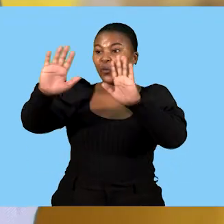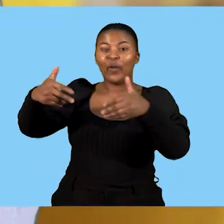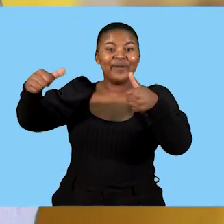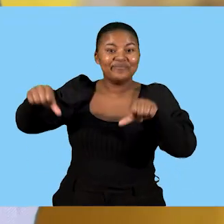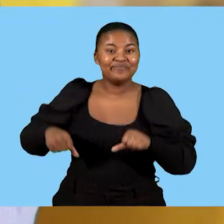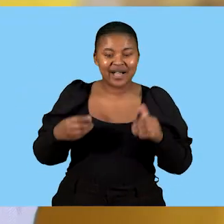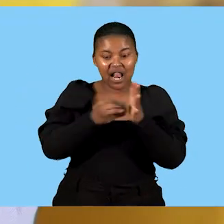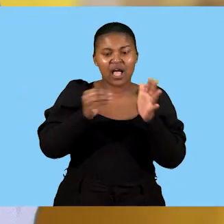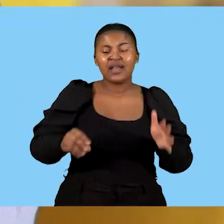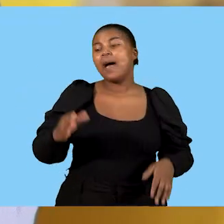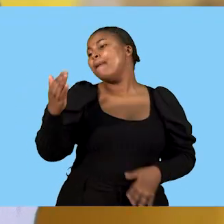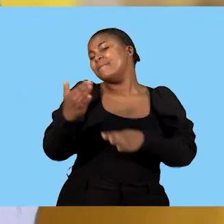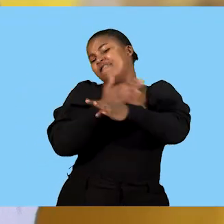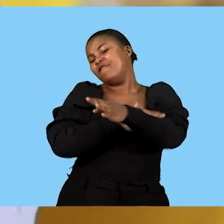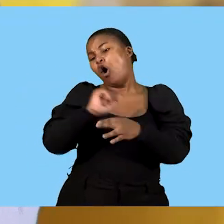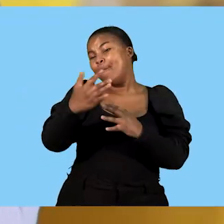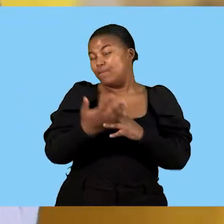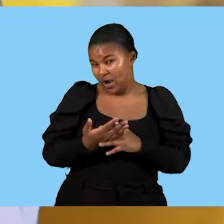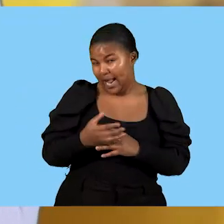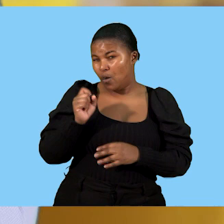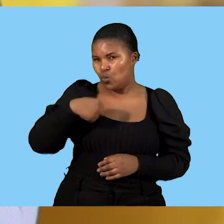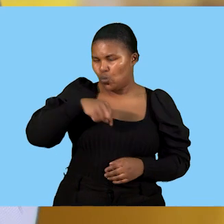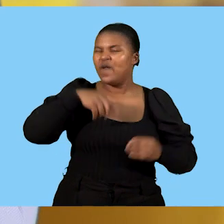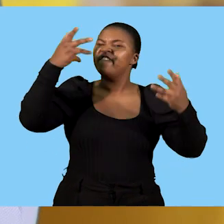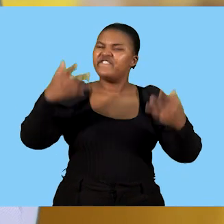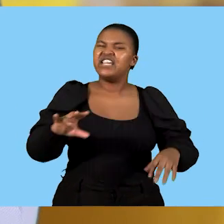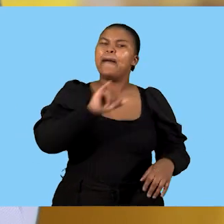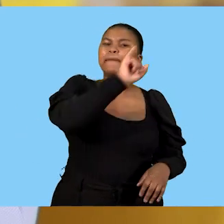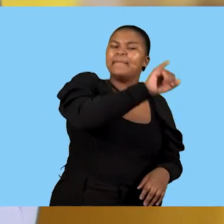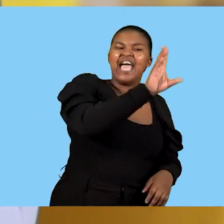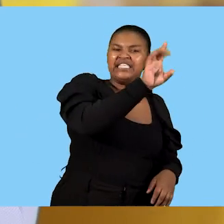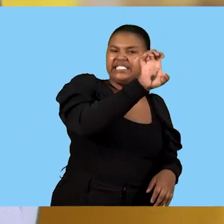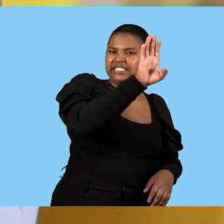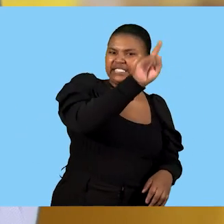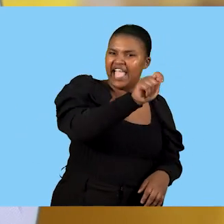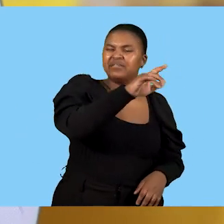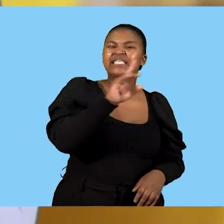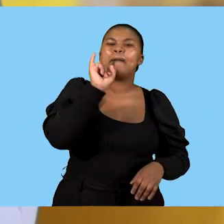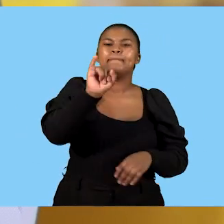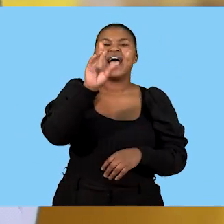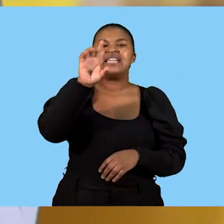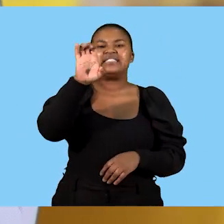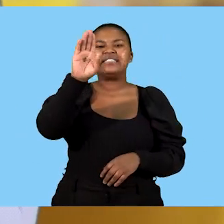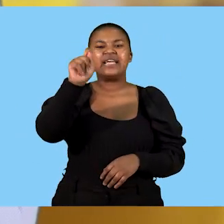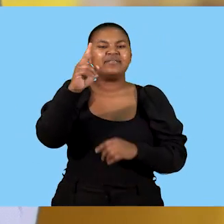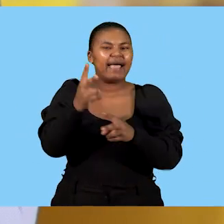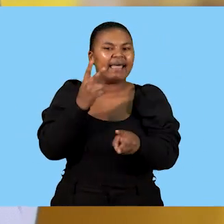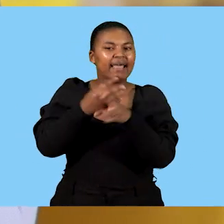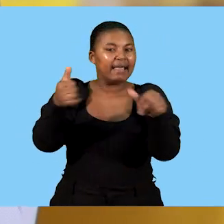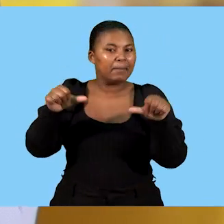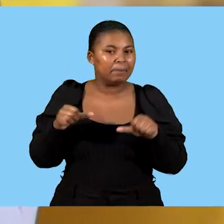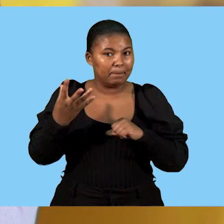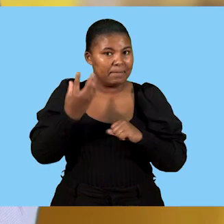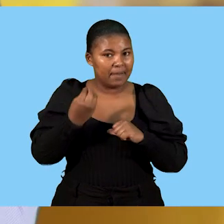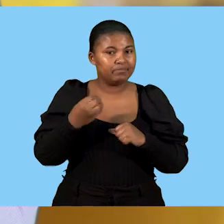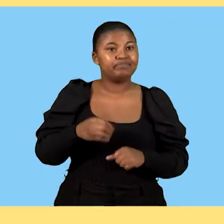Welcome back, dear learners. Before the ad break, we did bad debts and bad debts recovered. Let us see the activity that I have here with